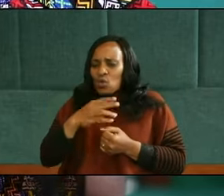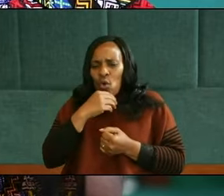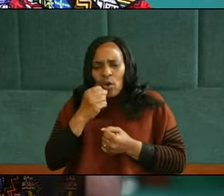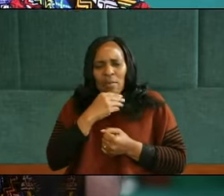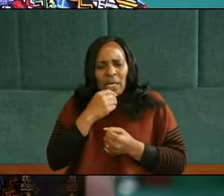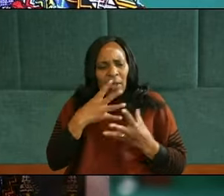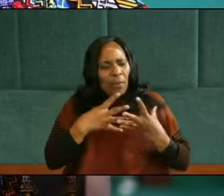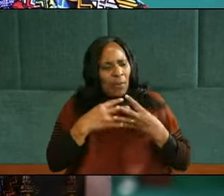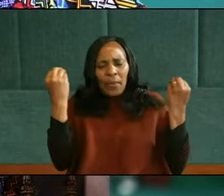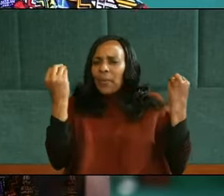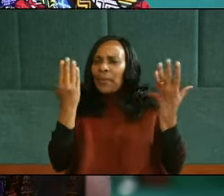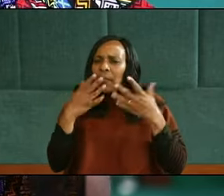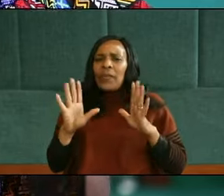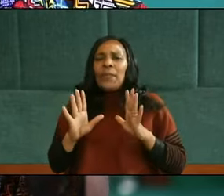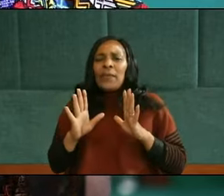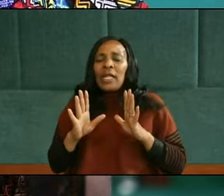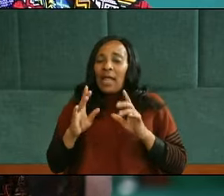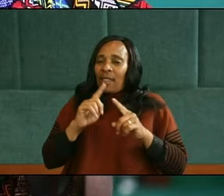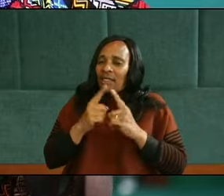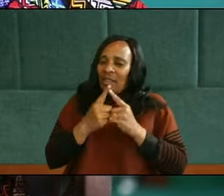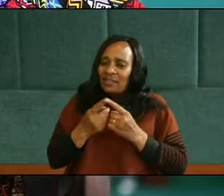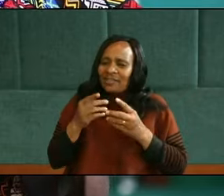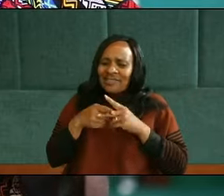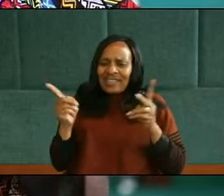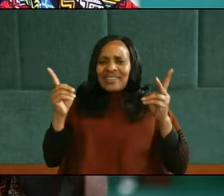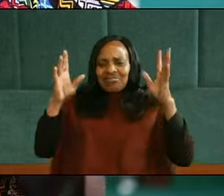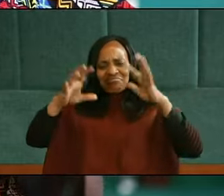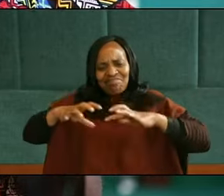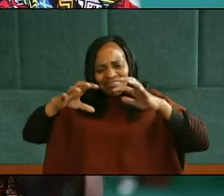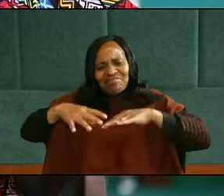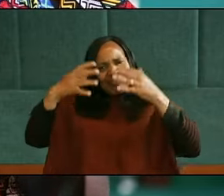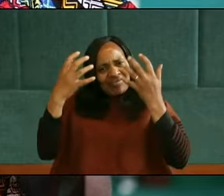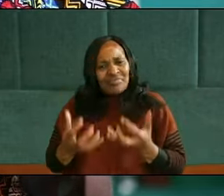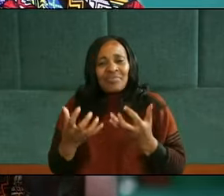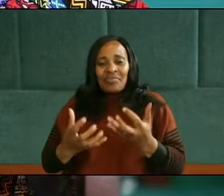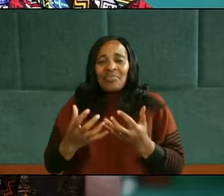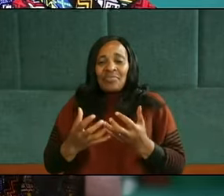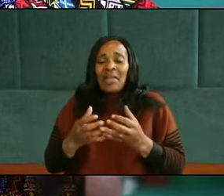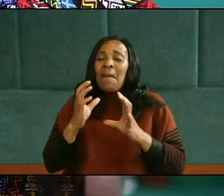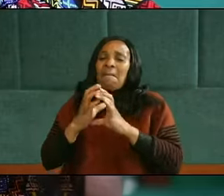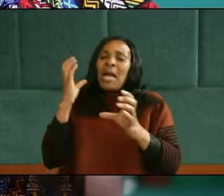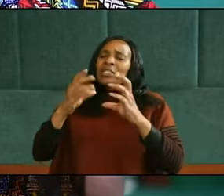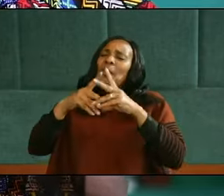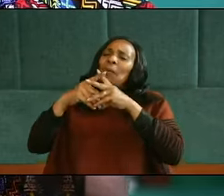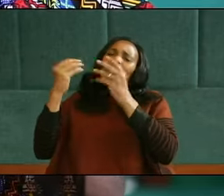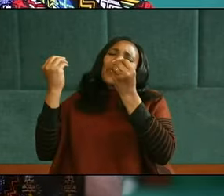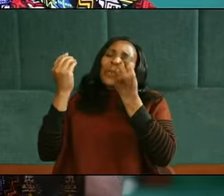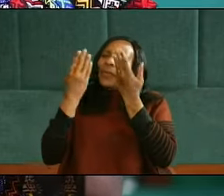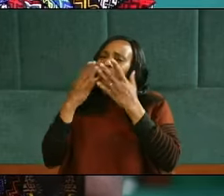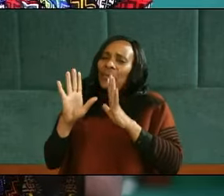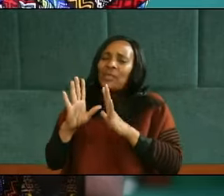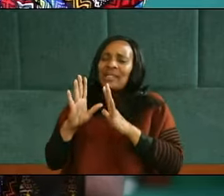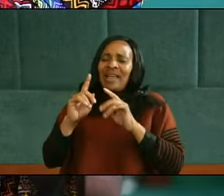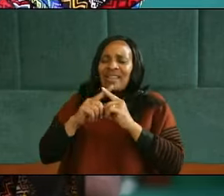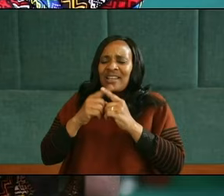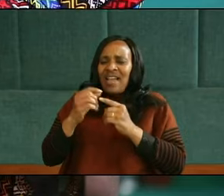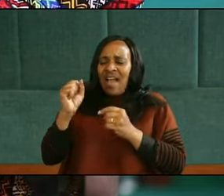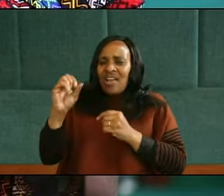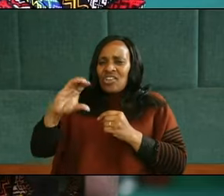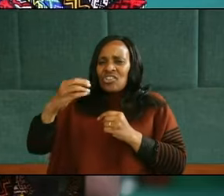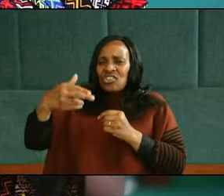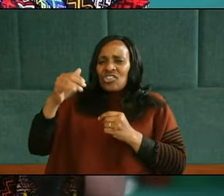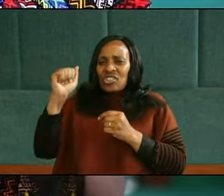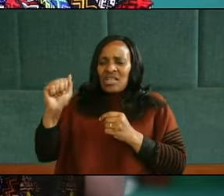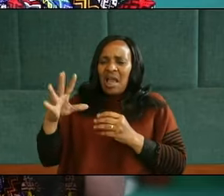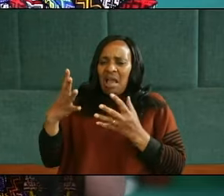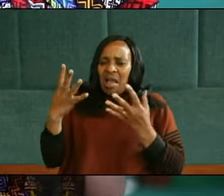He had disappeared. Then it started to rain heavily. The bus was gone, and Achia would get soaked if she would walk to